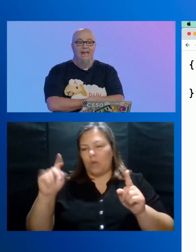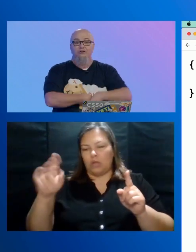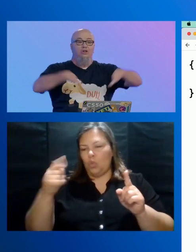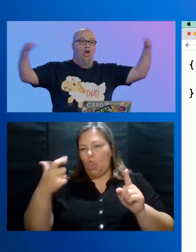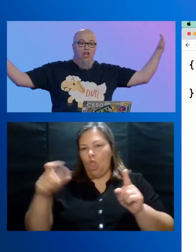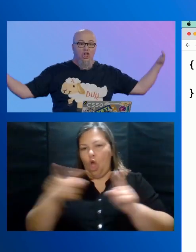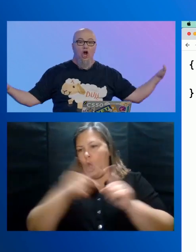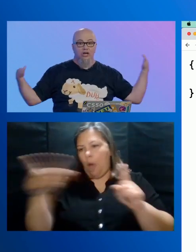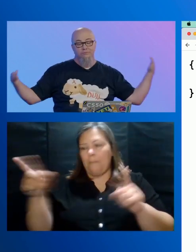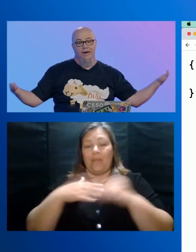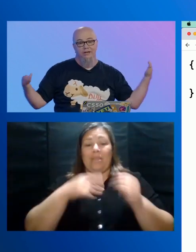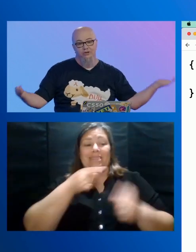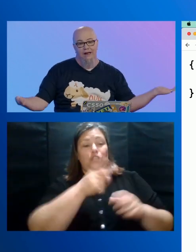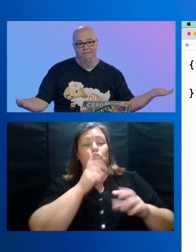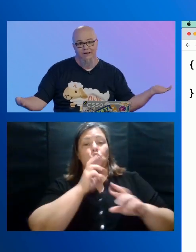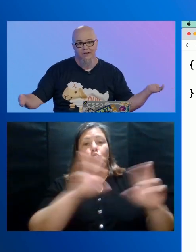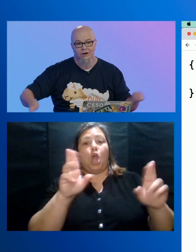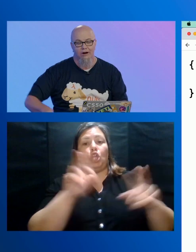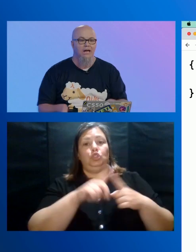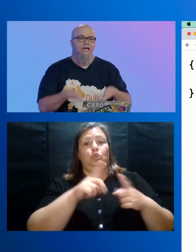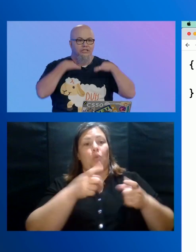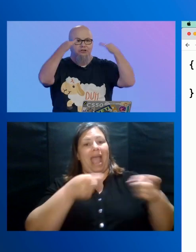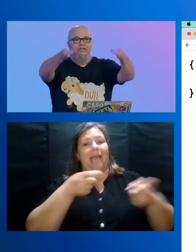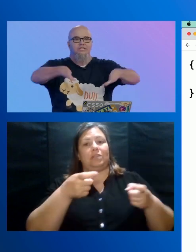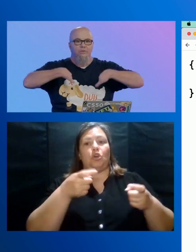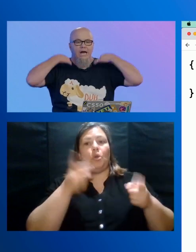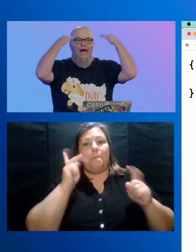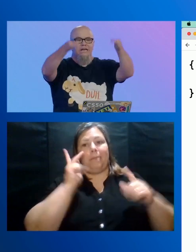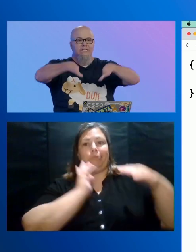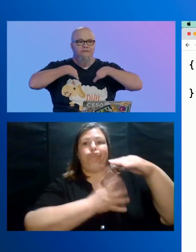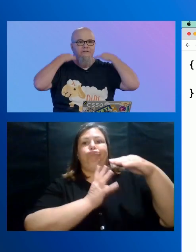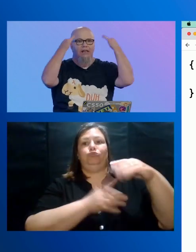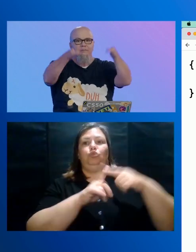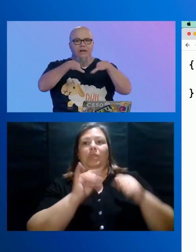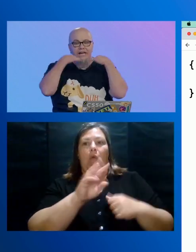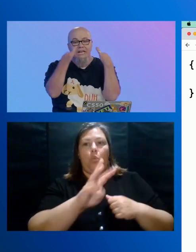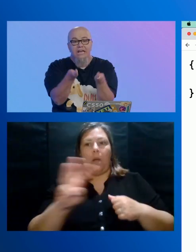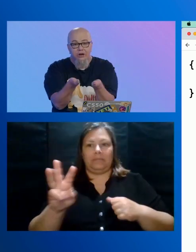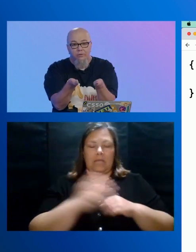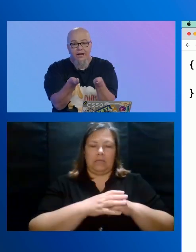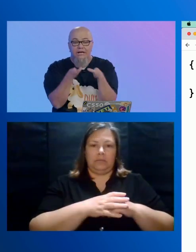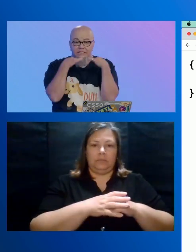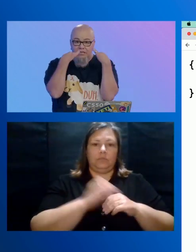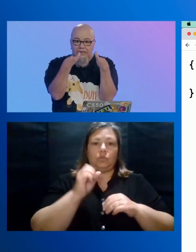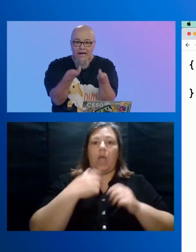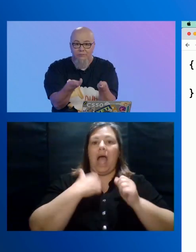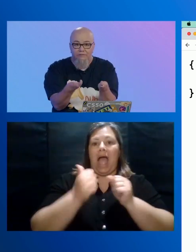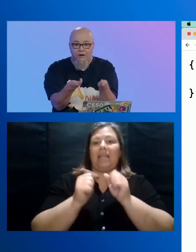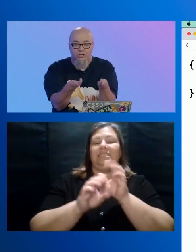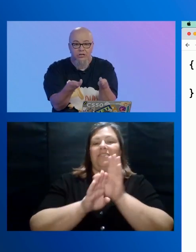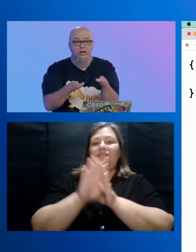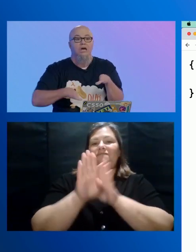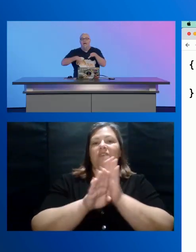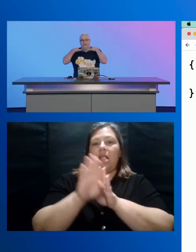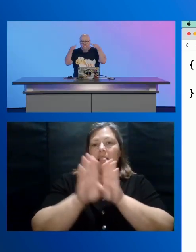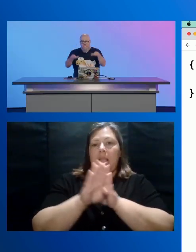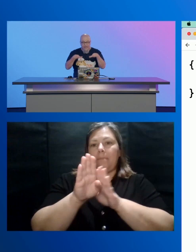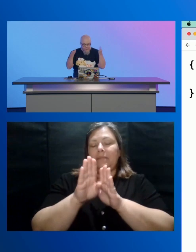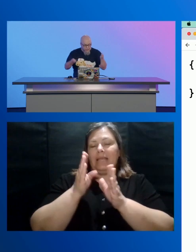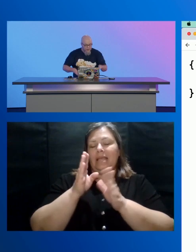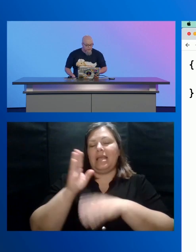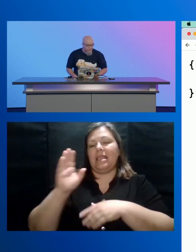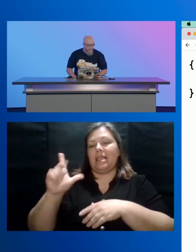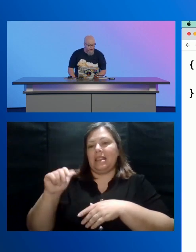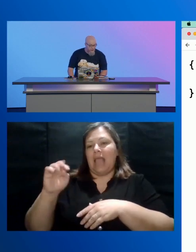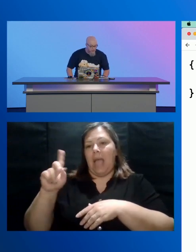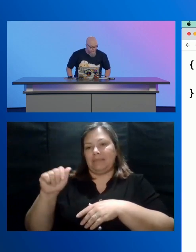to handle a large amount of traffic, right? And so this way I can develop and I can iterate against a Lambda function and